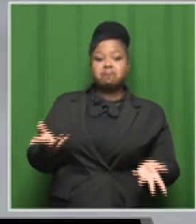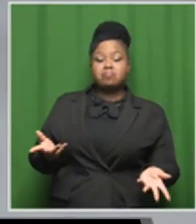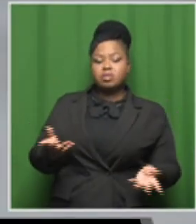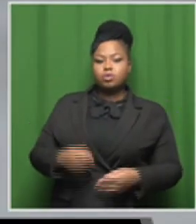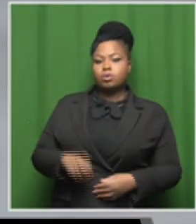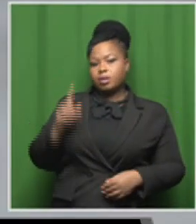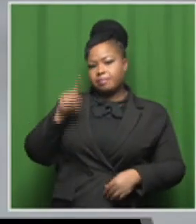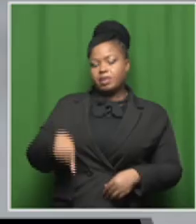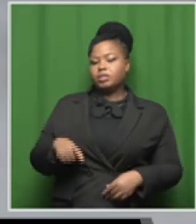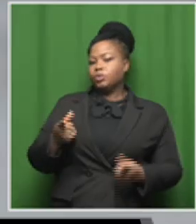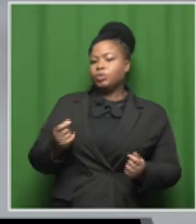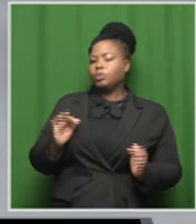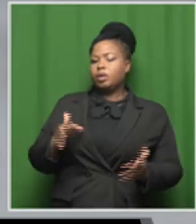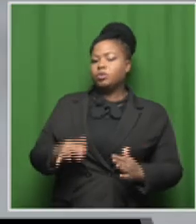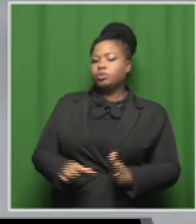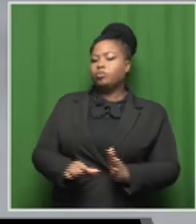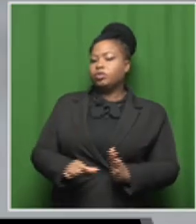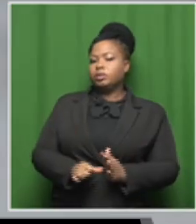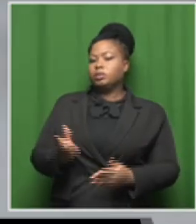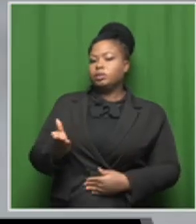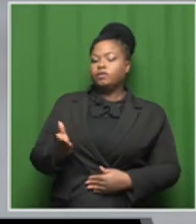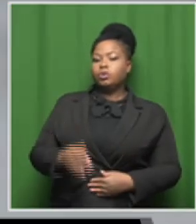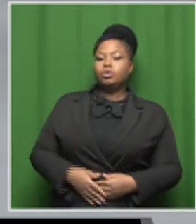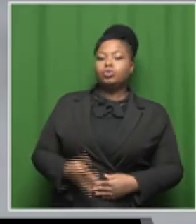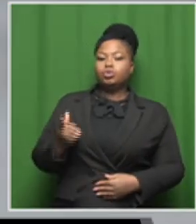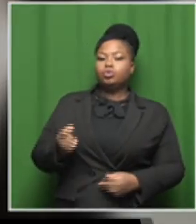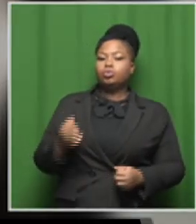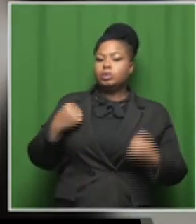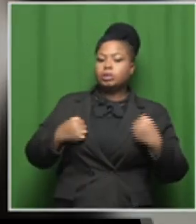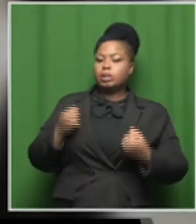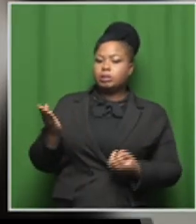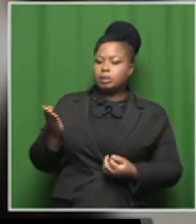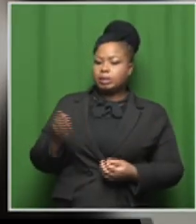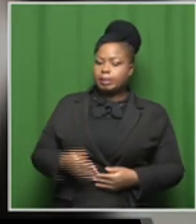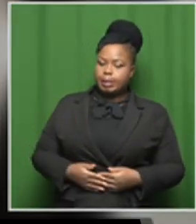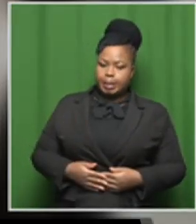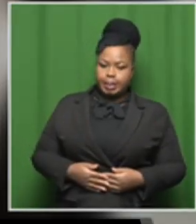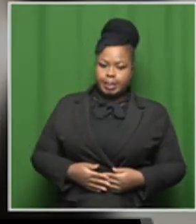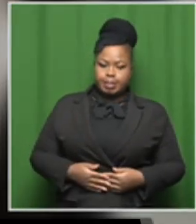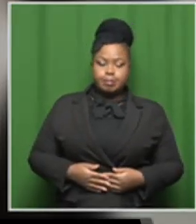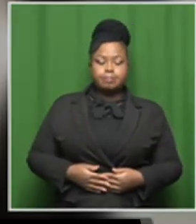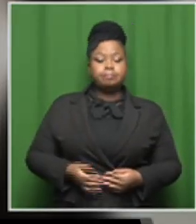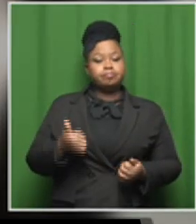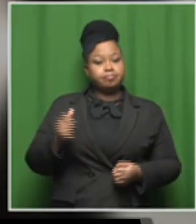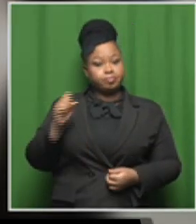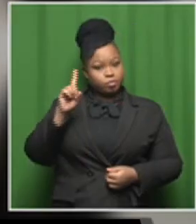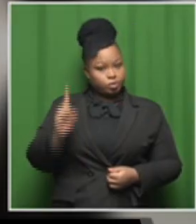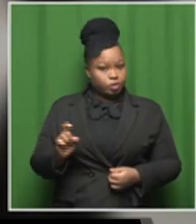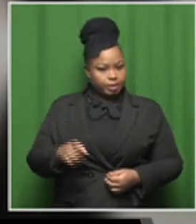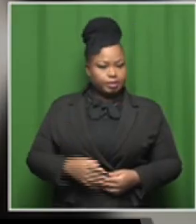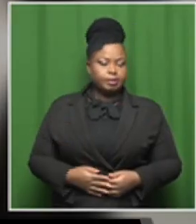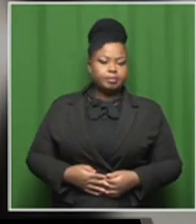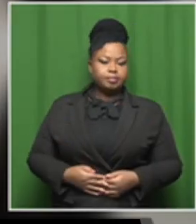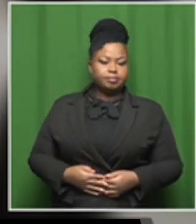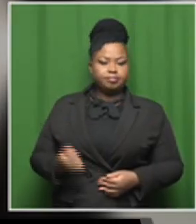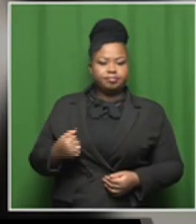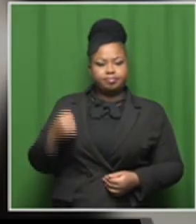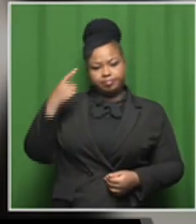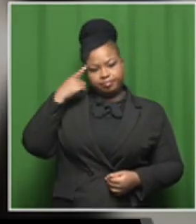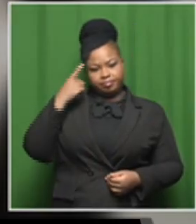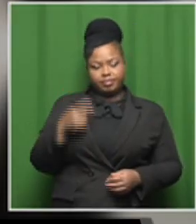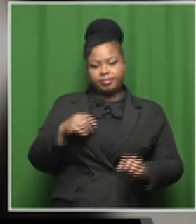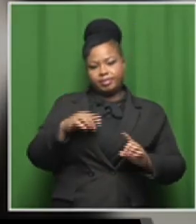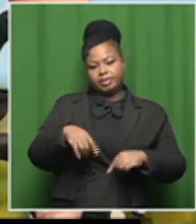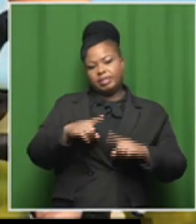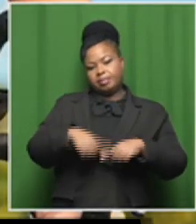needs to complete, or is essential for an athlete to complete this particular race? So, Simpiwe, it's a good question, and I think it boils down to the